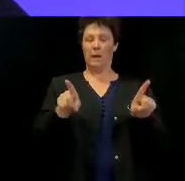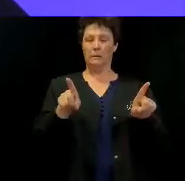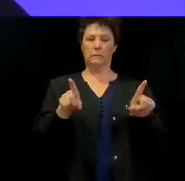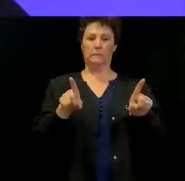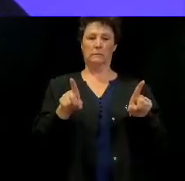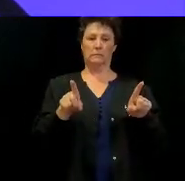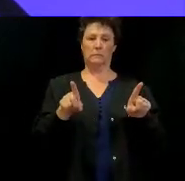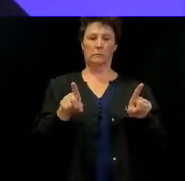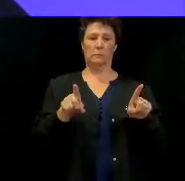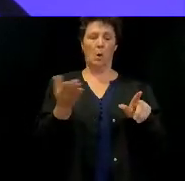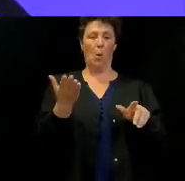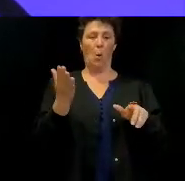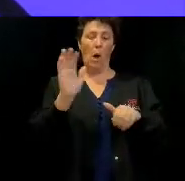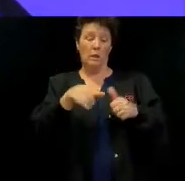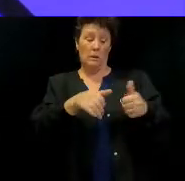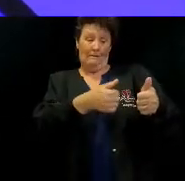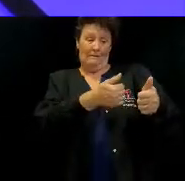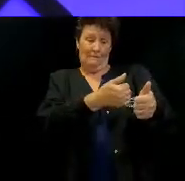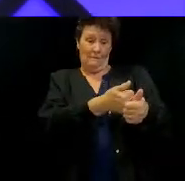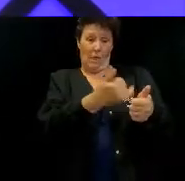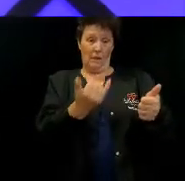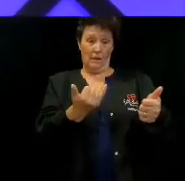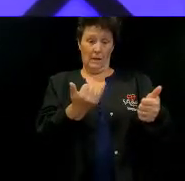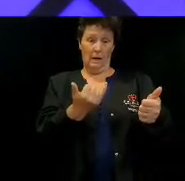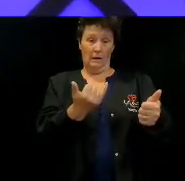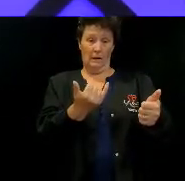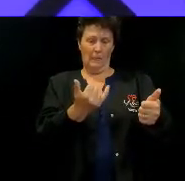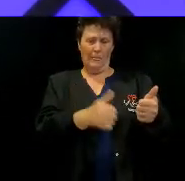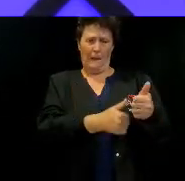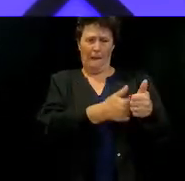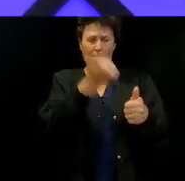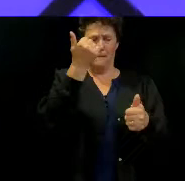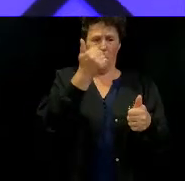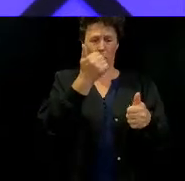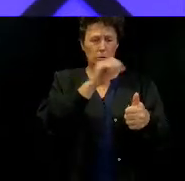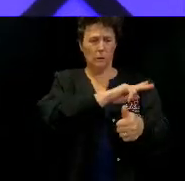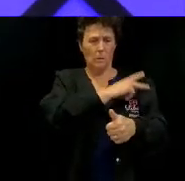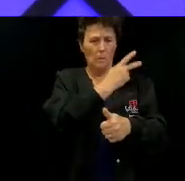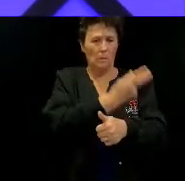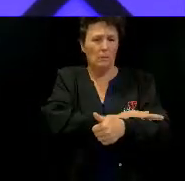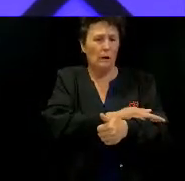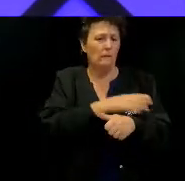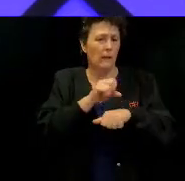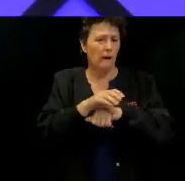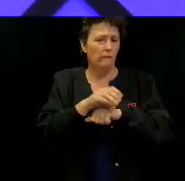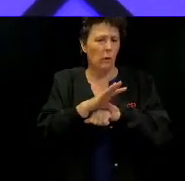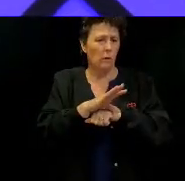what's following now is what the most powerful influence actually in our lives is.